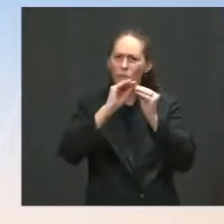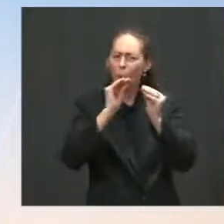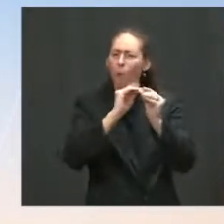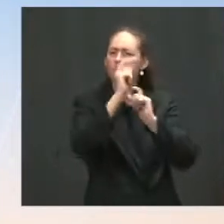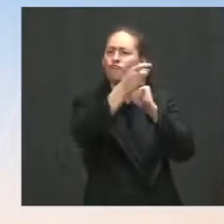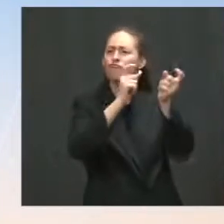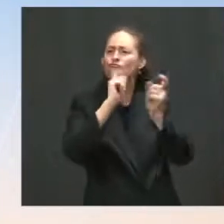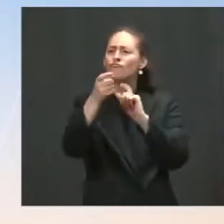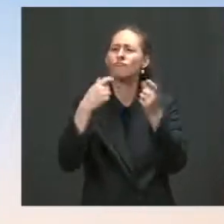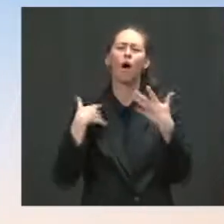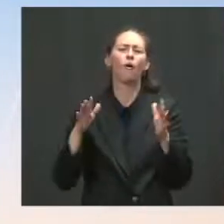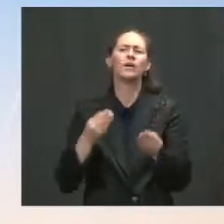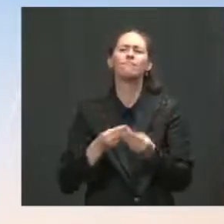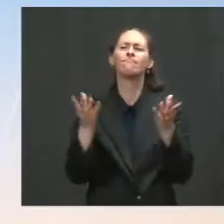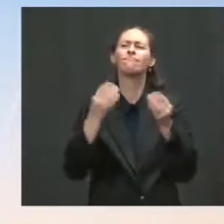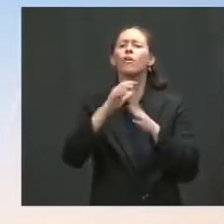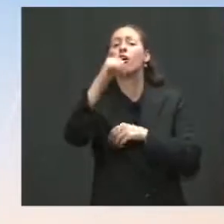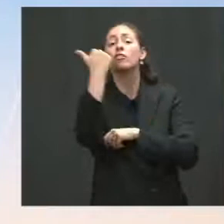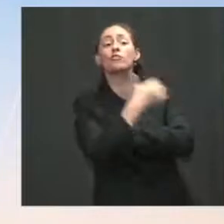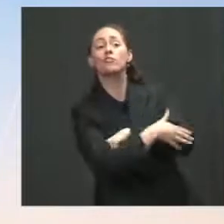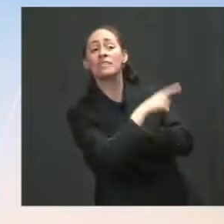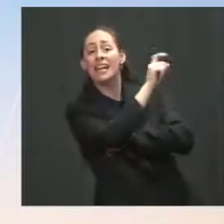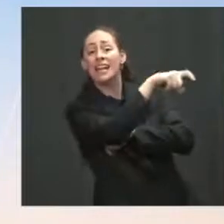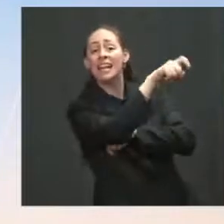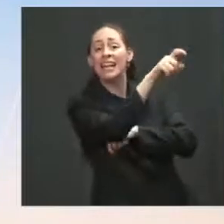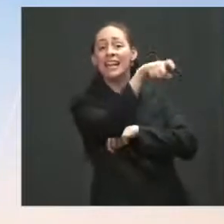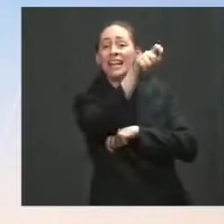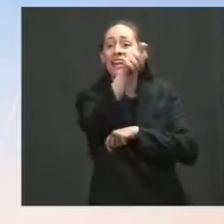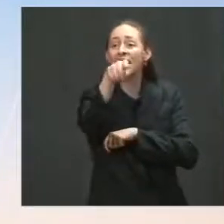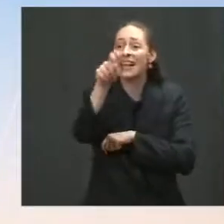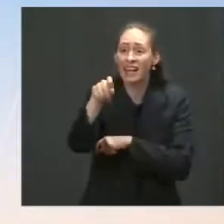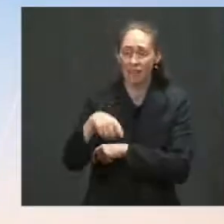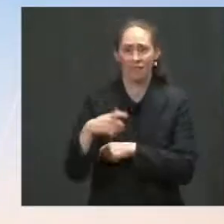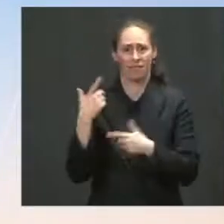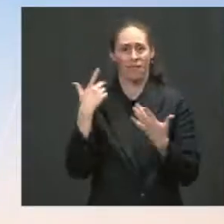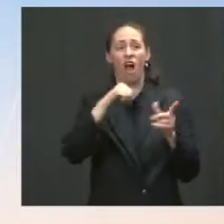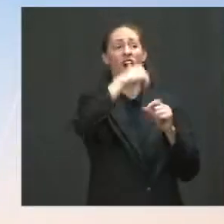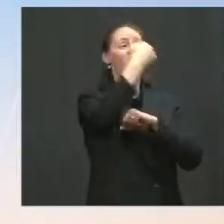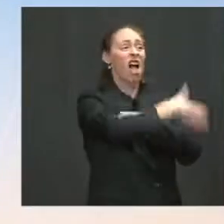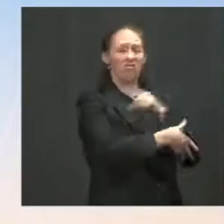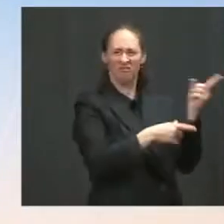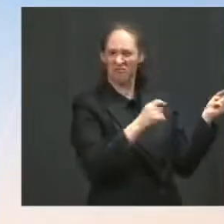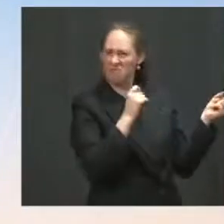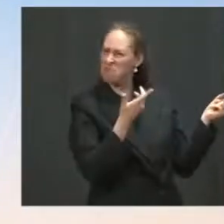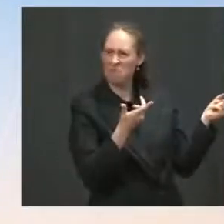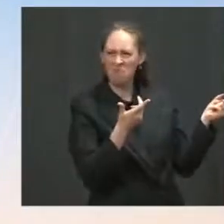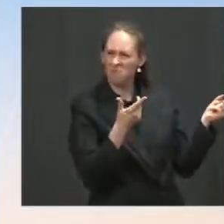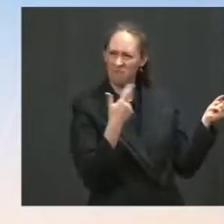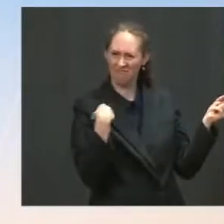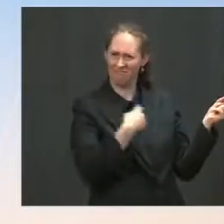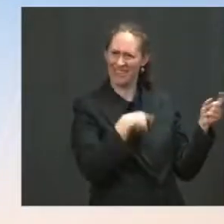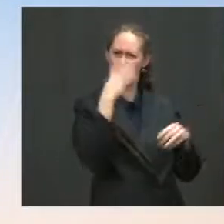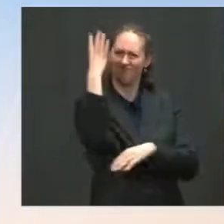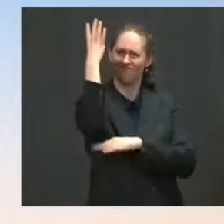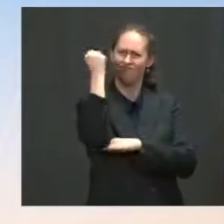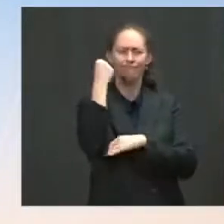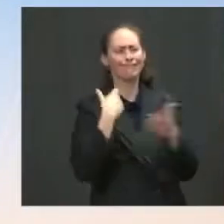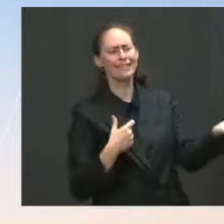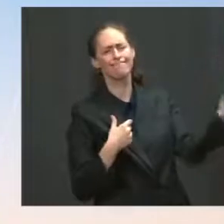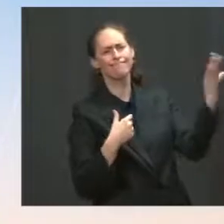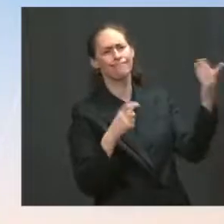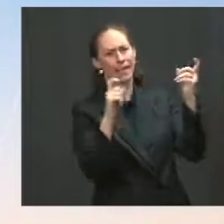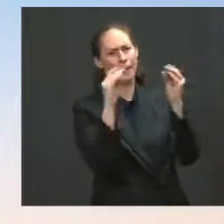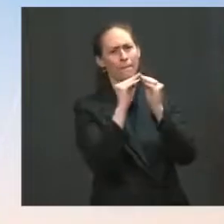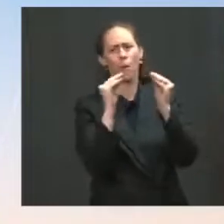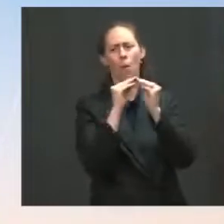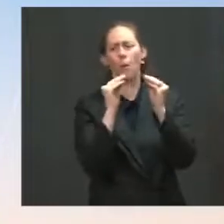level far more than any country around the world. We're asking the global community to also step up. We saw some action at the G7. More needs